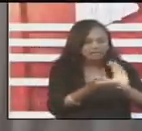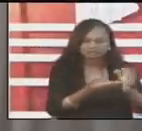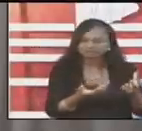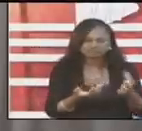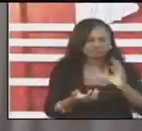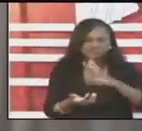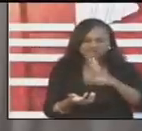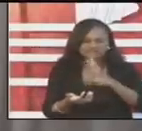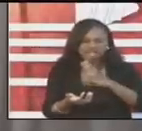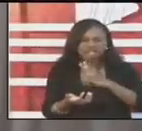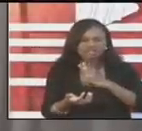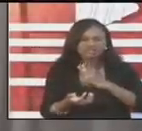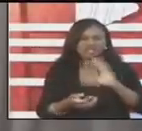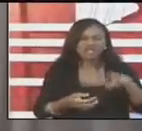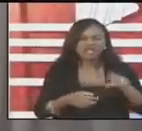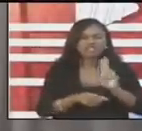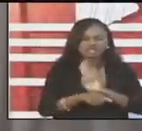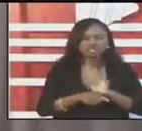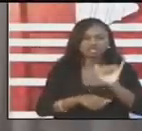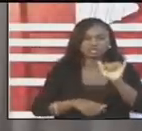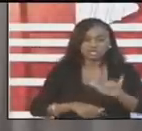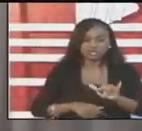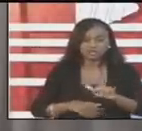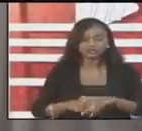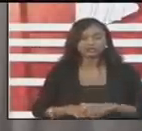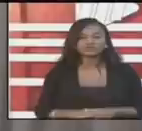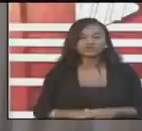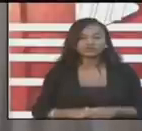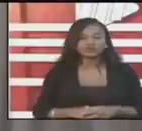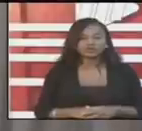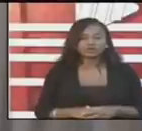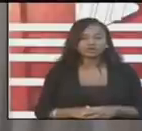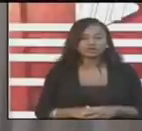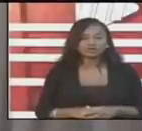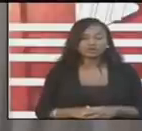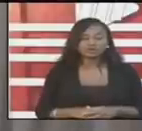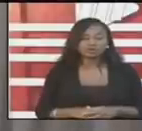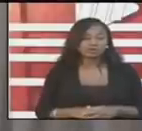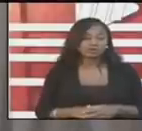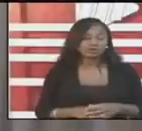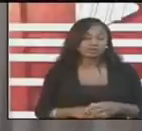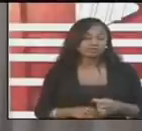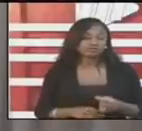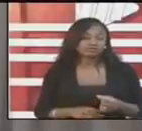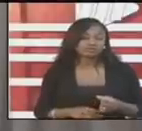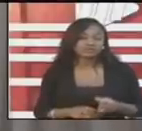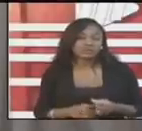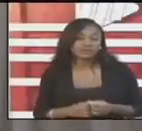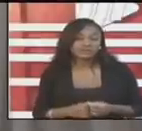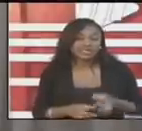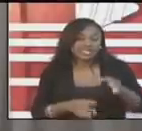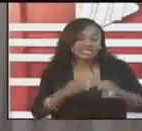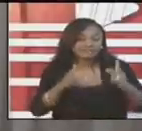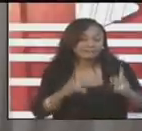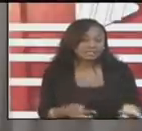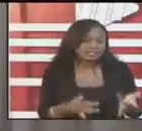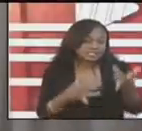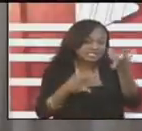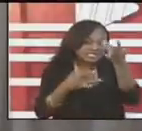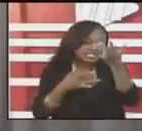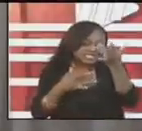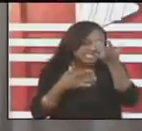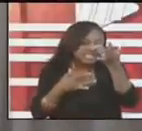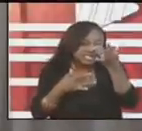can be a suitable alternative. The only person we would not want to wear a face shield as an alternative is if someone is ill and has